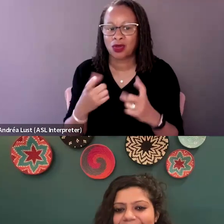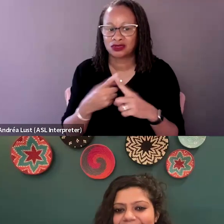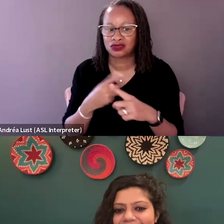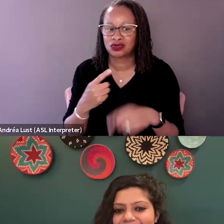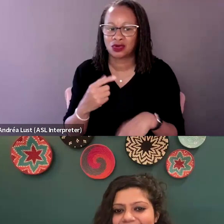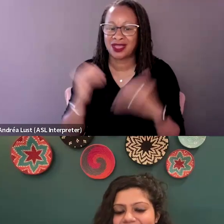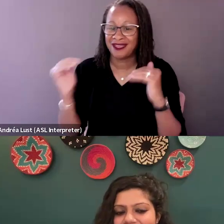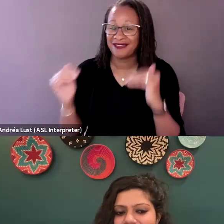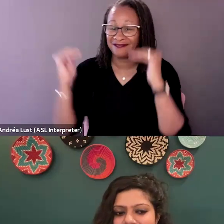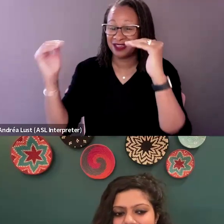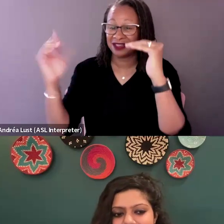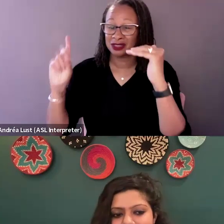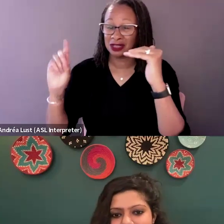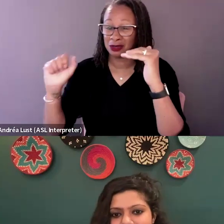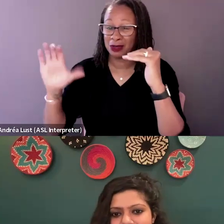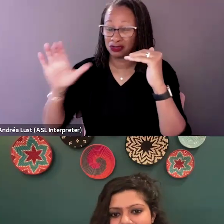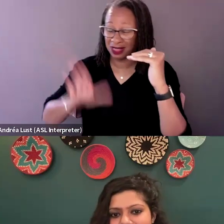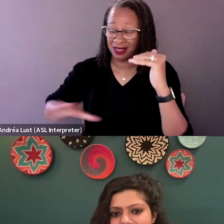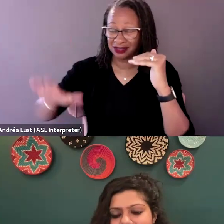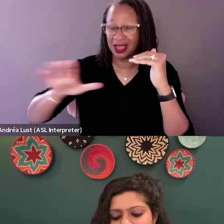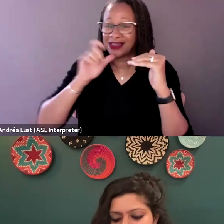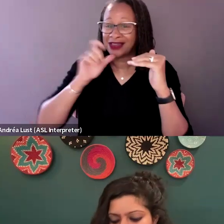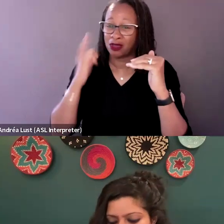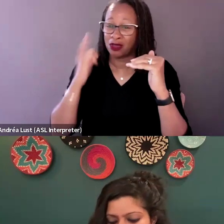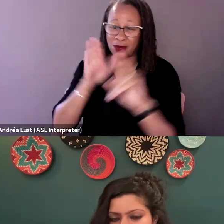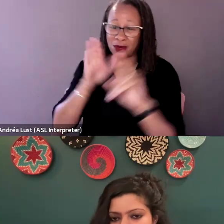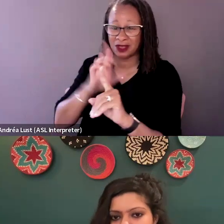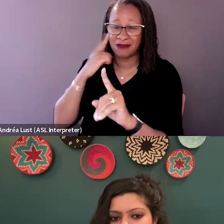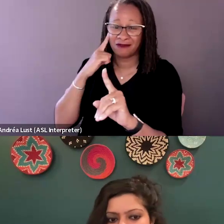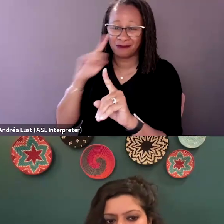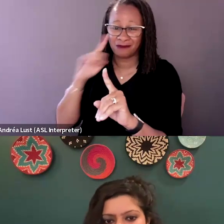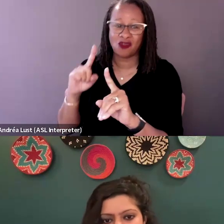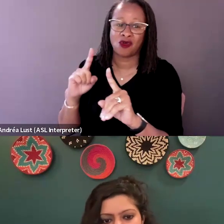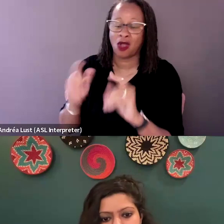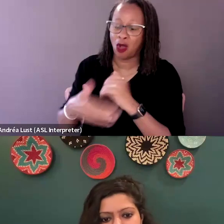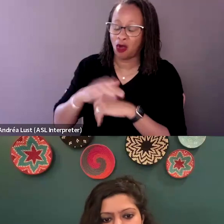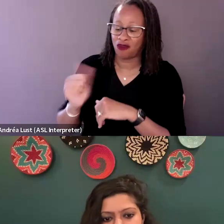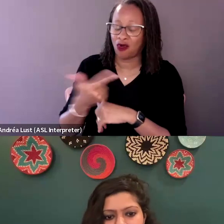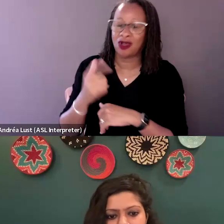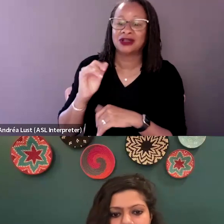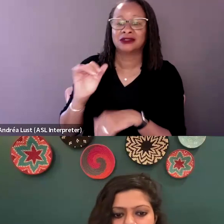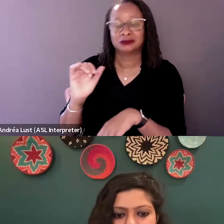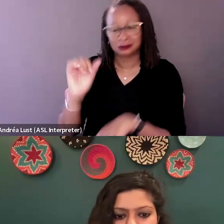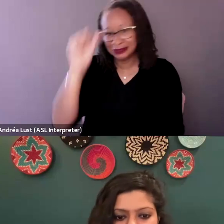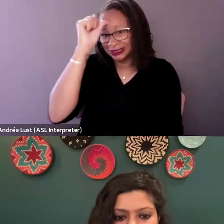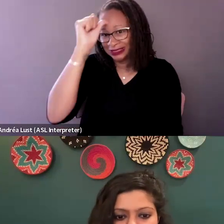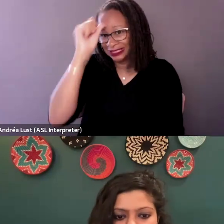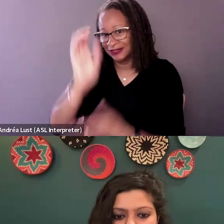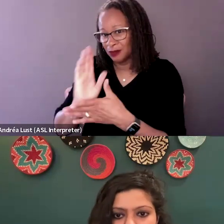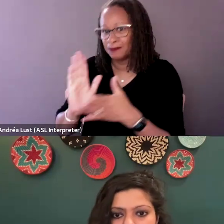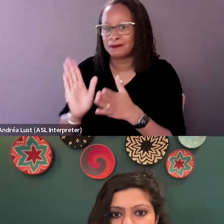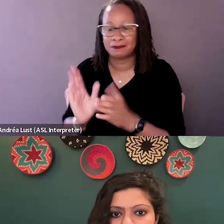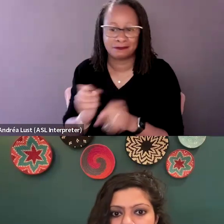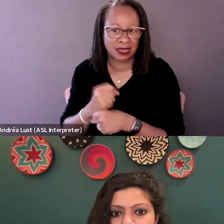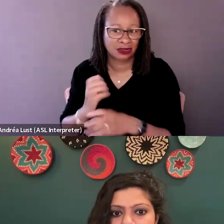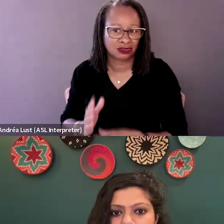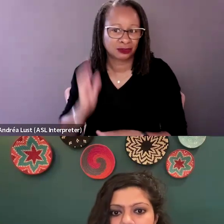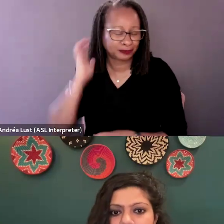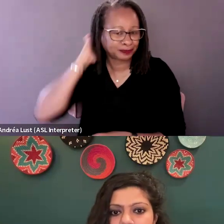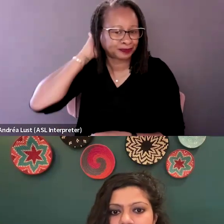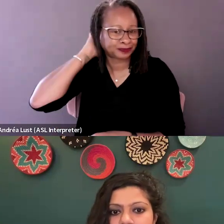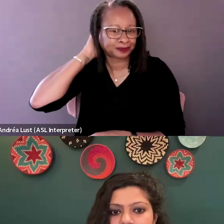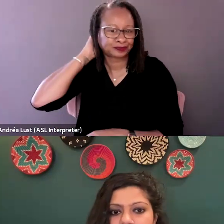a director, he's also producing documentary films. And actually, I'm witnessing one of the films he has been producing closely. And I always